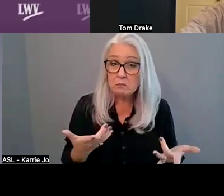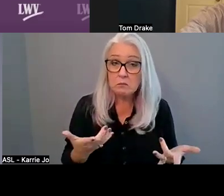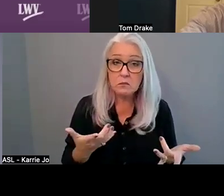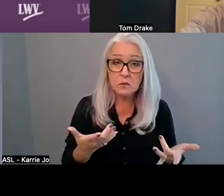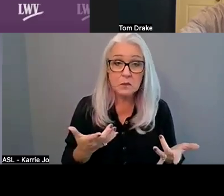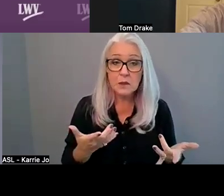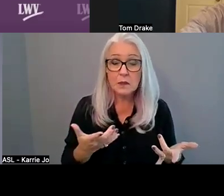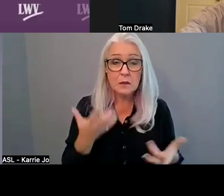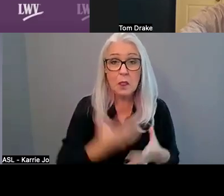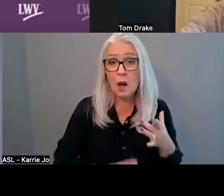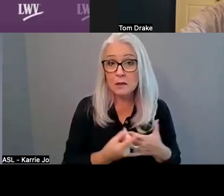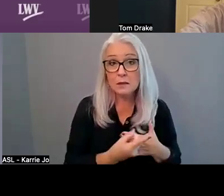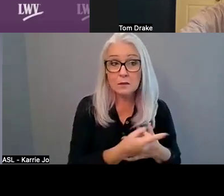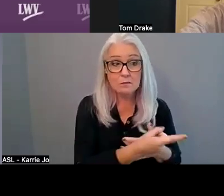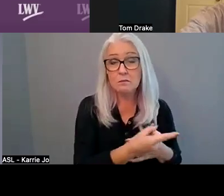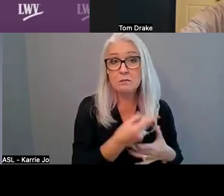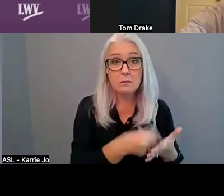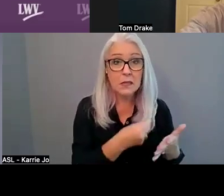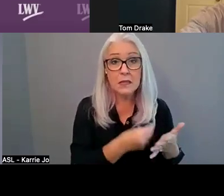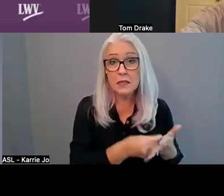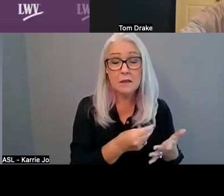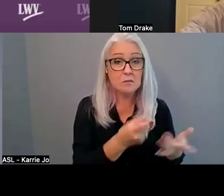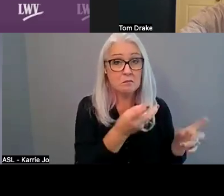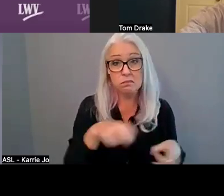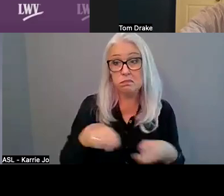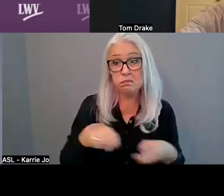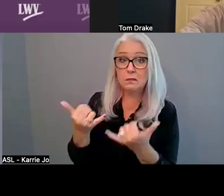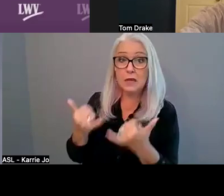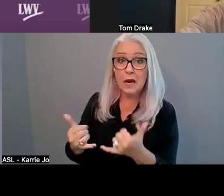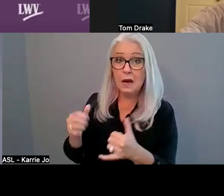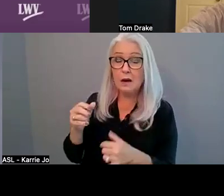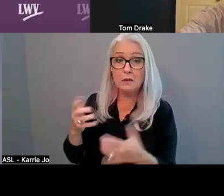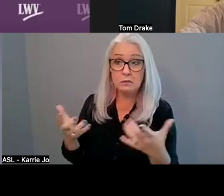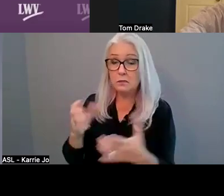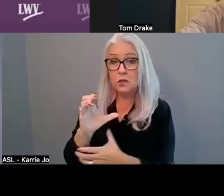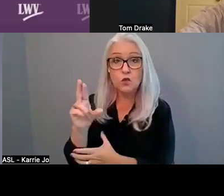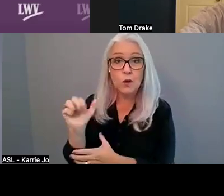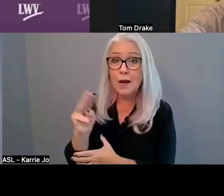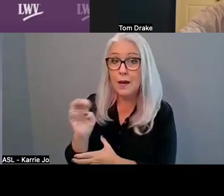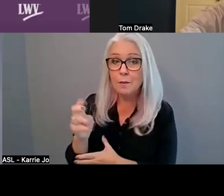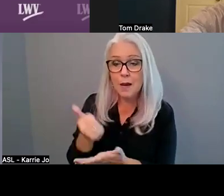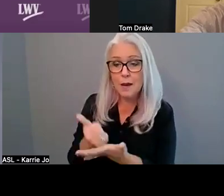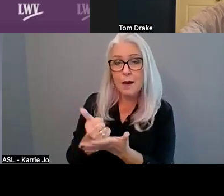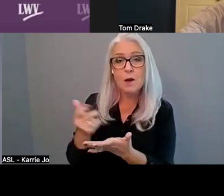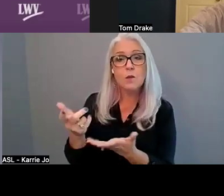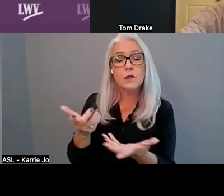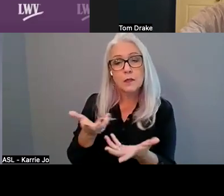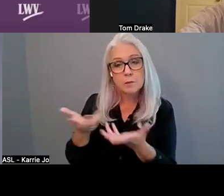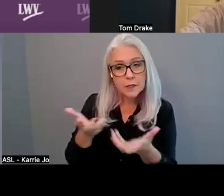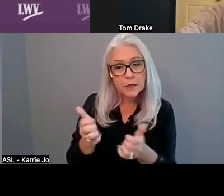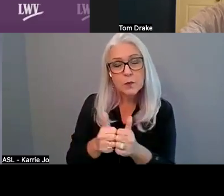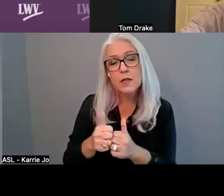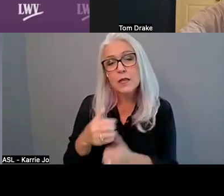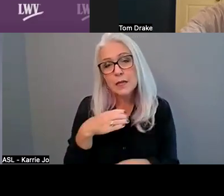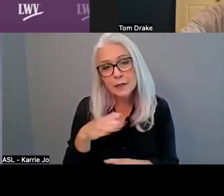all their money and began to turn to a life of crime. I helped turn that person's life around by meeting with county, state, and federal